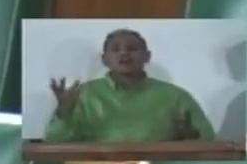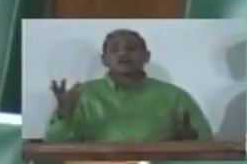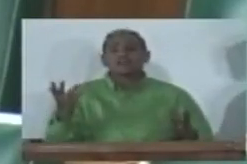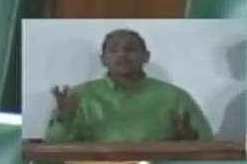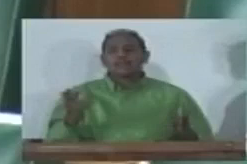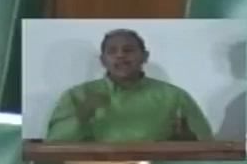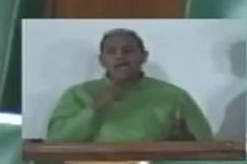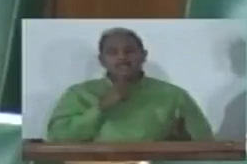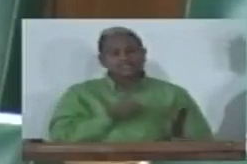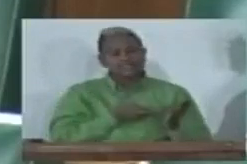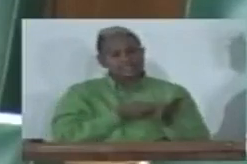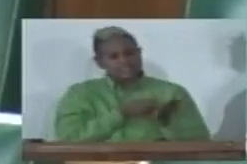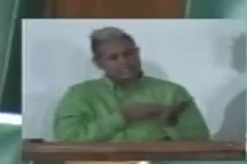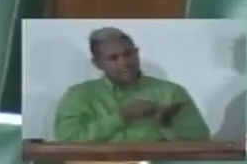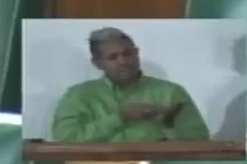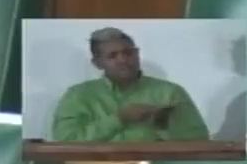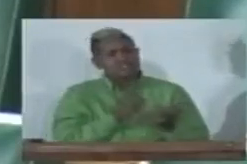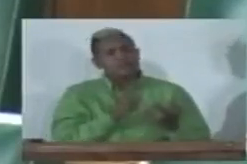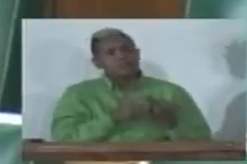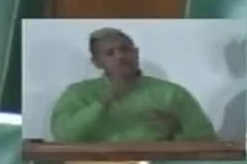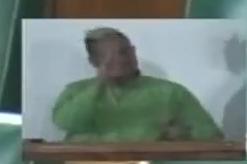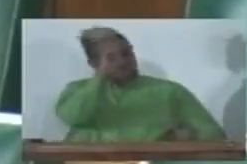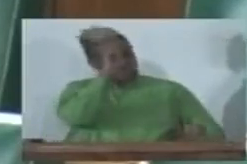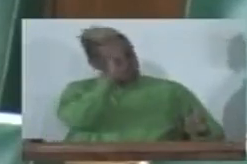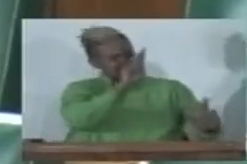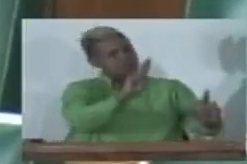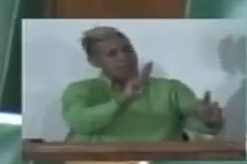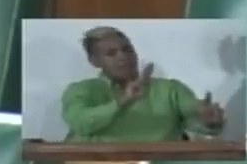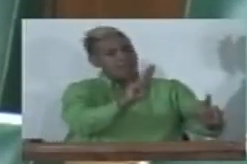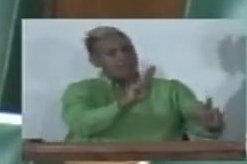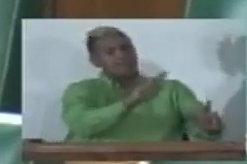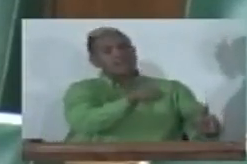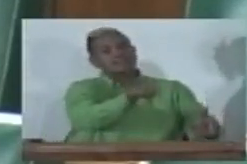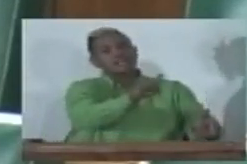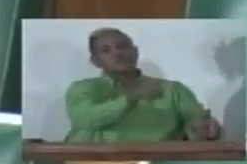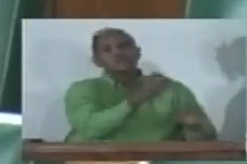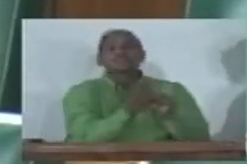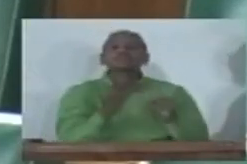and integrity and respect that they deserve.